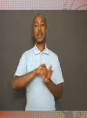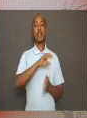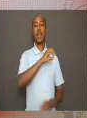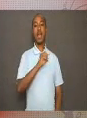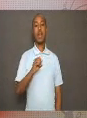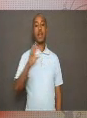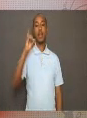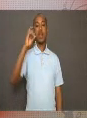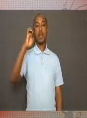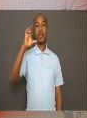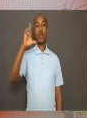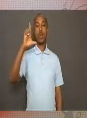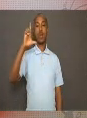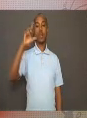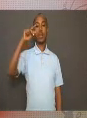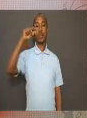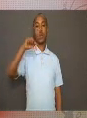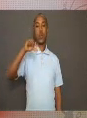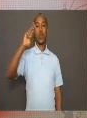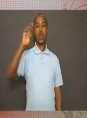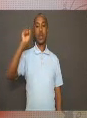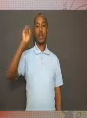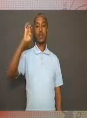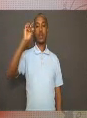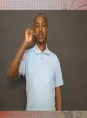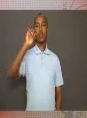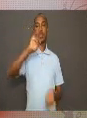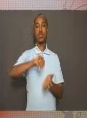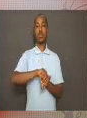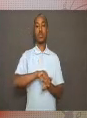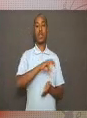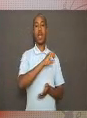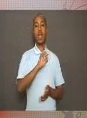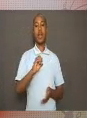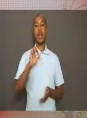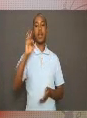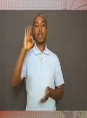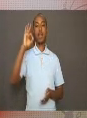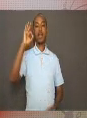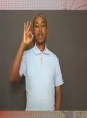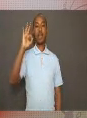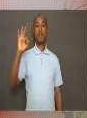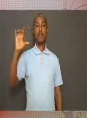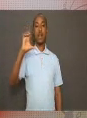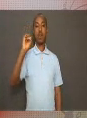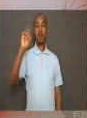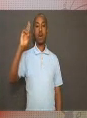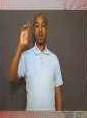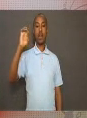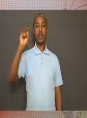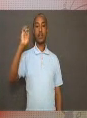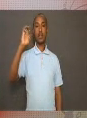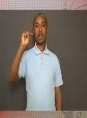salts, and efflorescent salts. What is the difference between